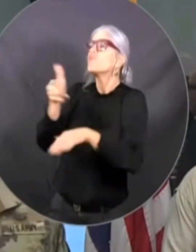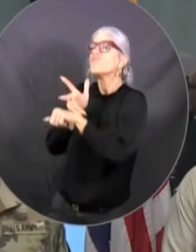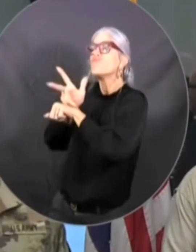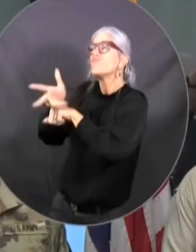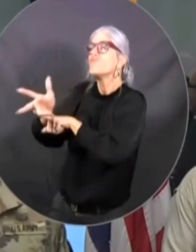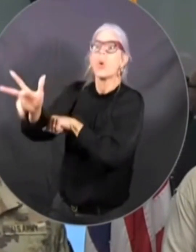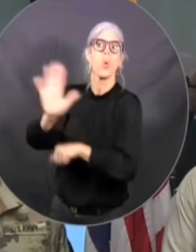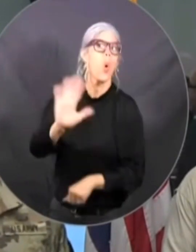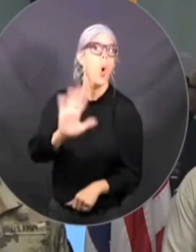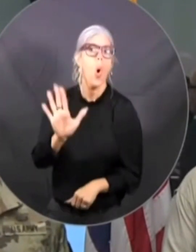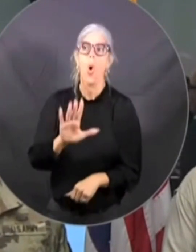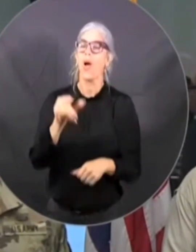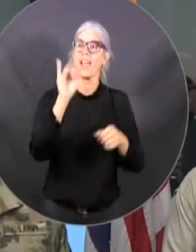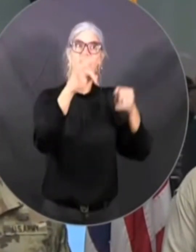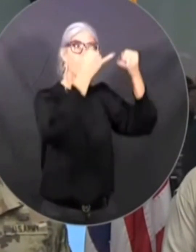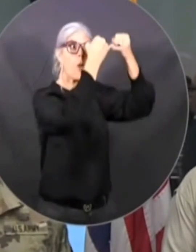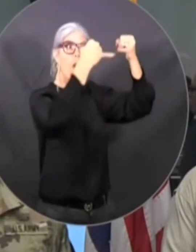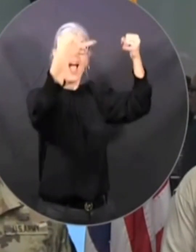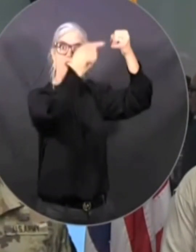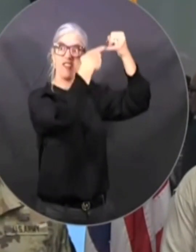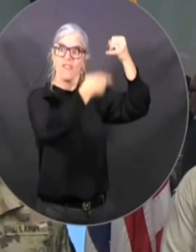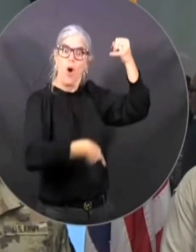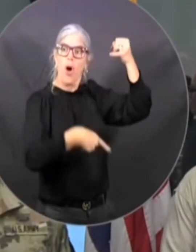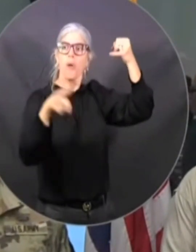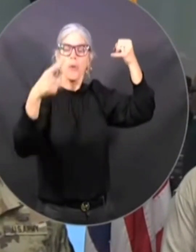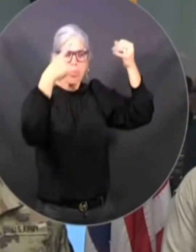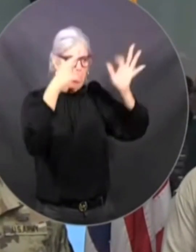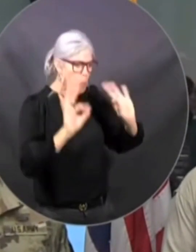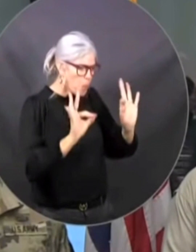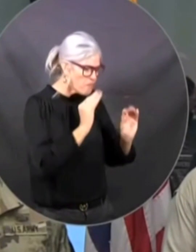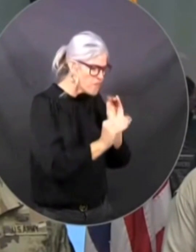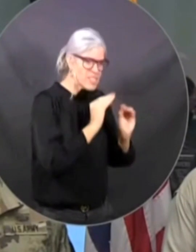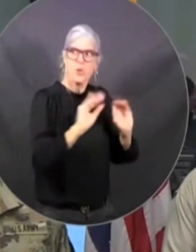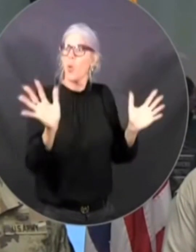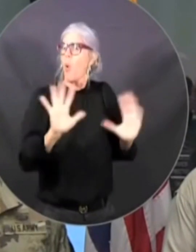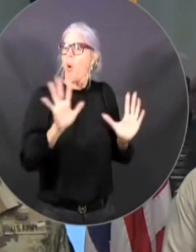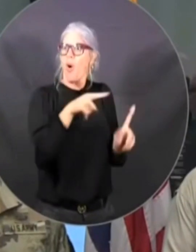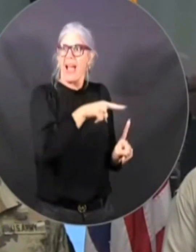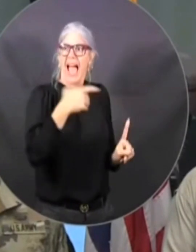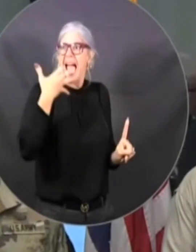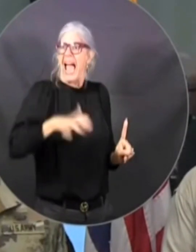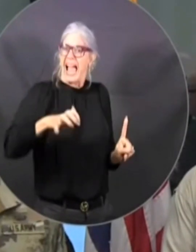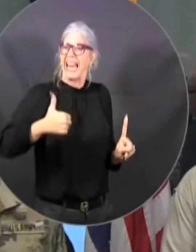remedy that, and we've got a lot of people staged. Careful of carbon monoxide poisoning.